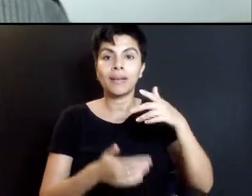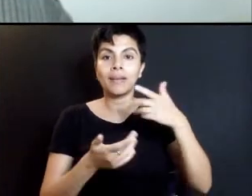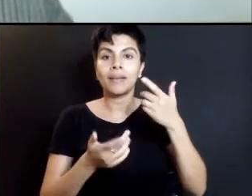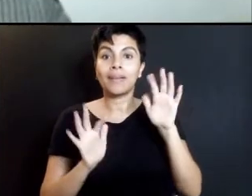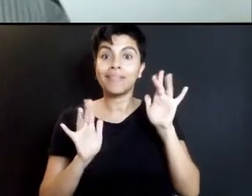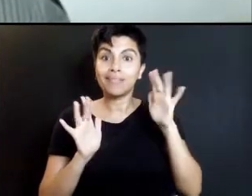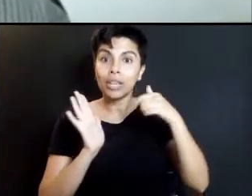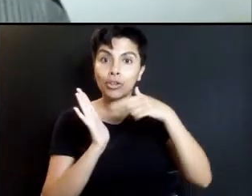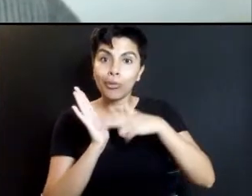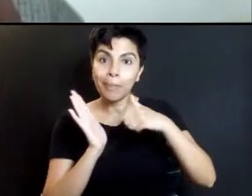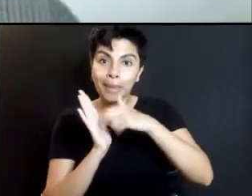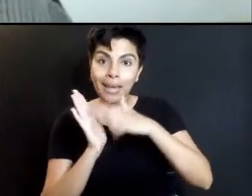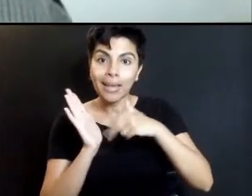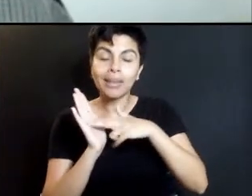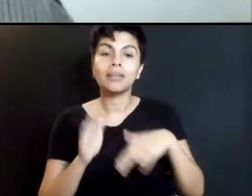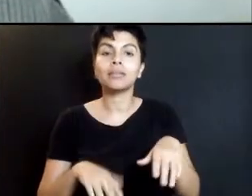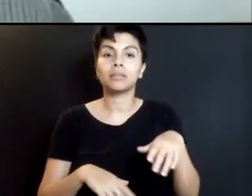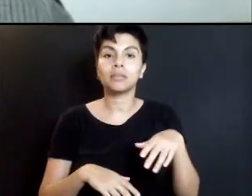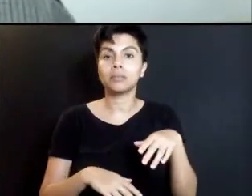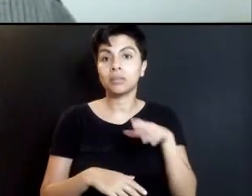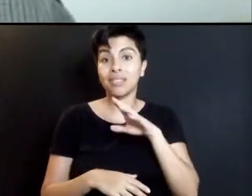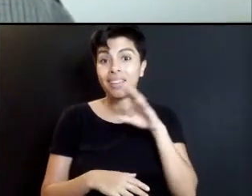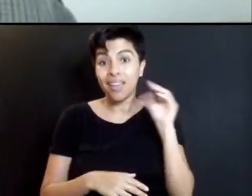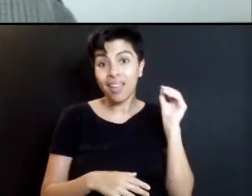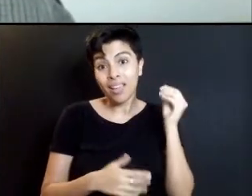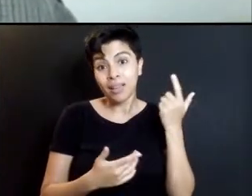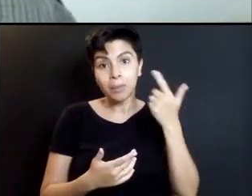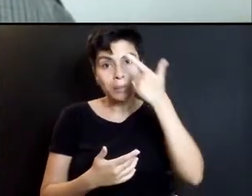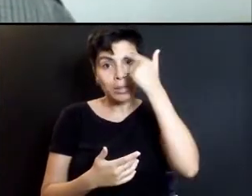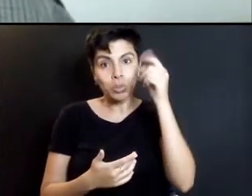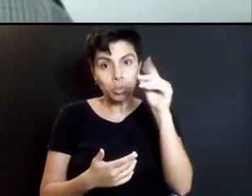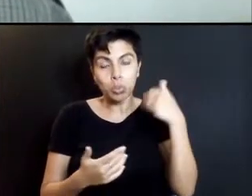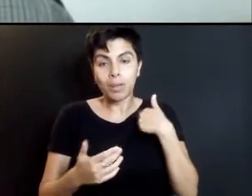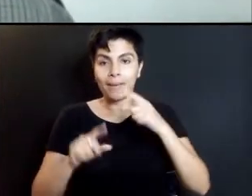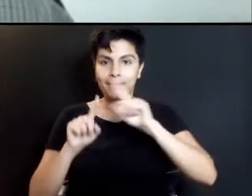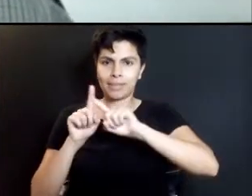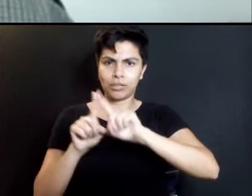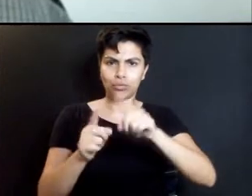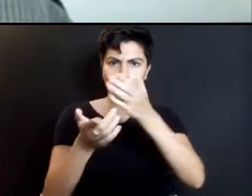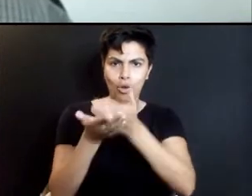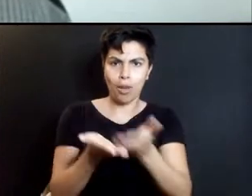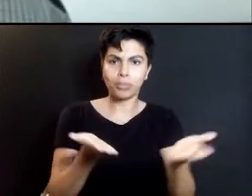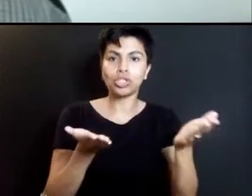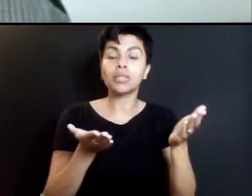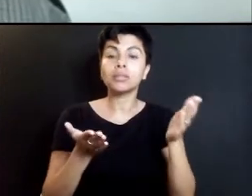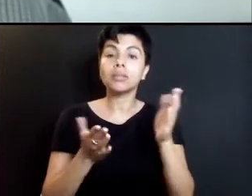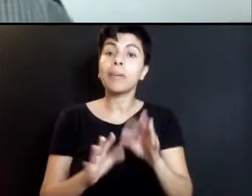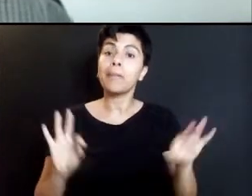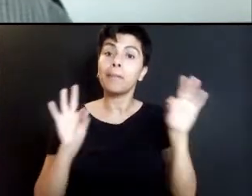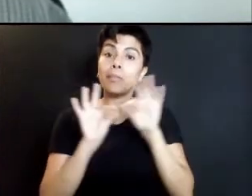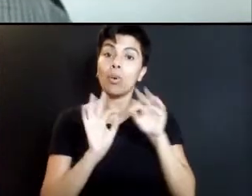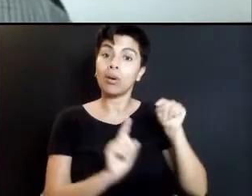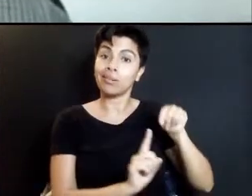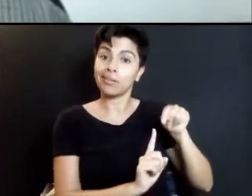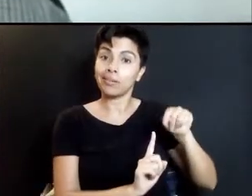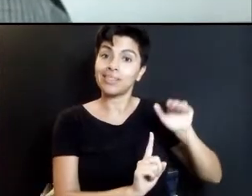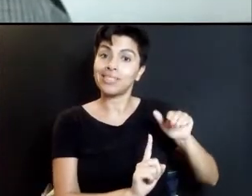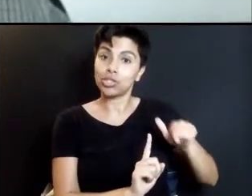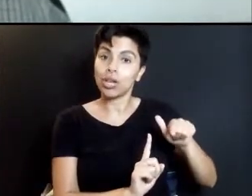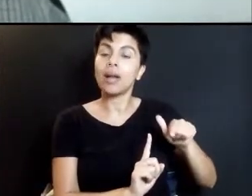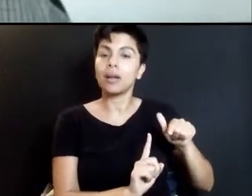paints. And since there are all of these other objects, it's important that your child is